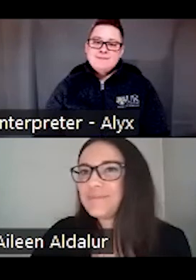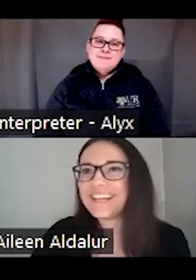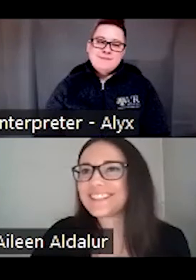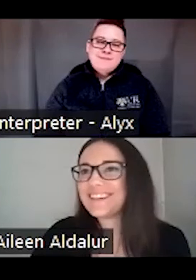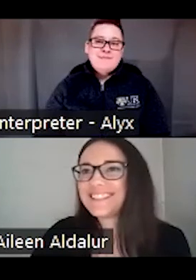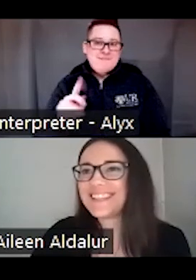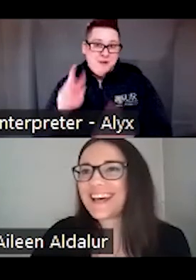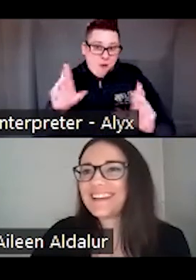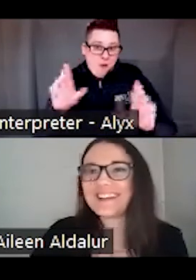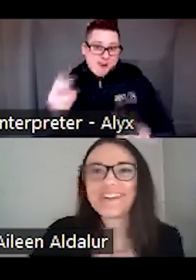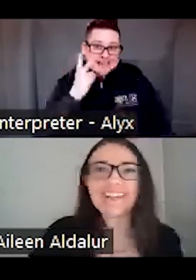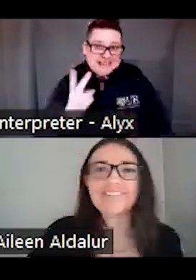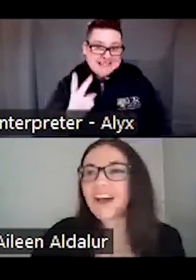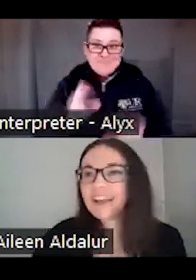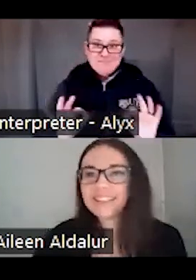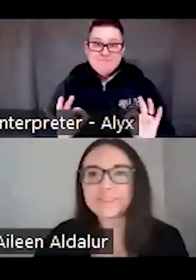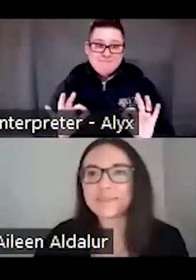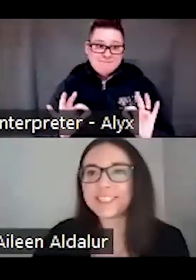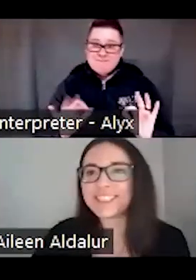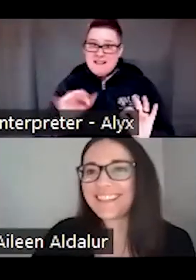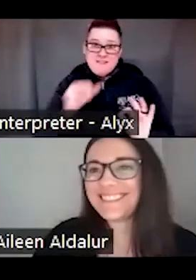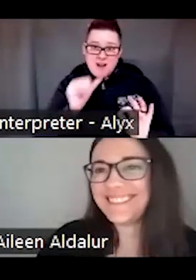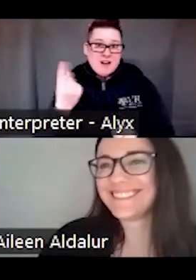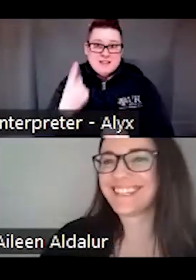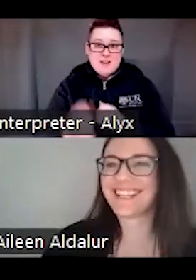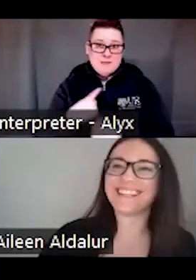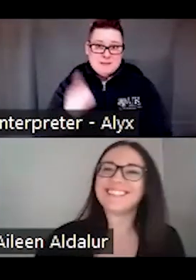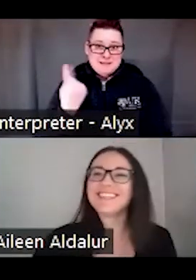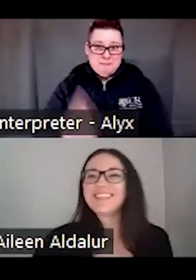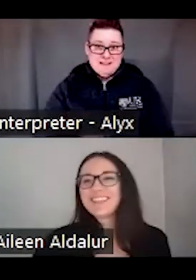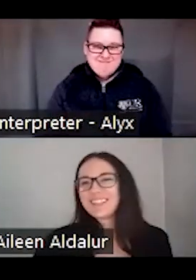Okay, I hope you guys can all see that. All right, if not, someone send me a chat.